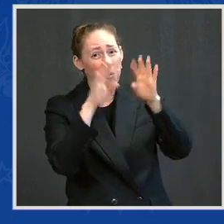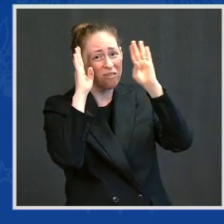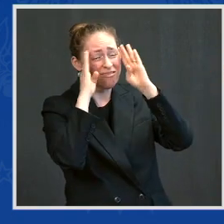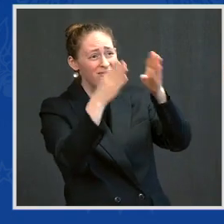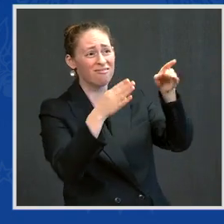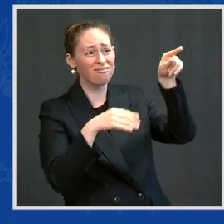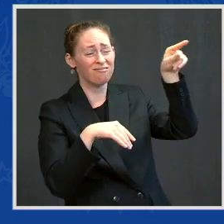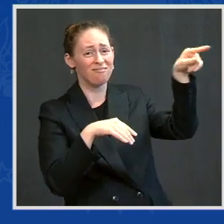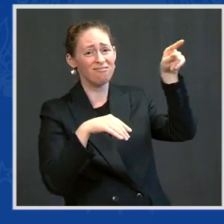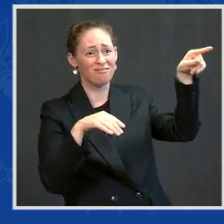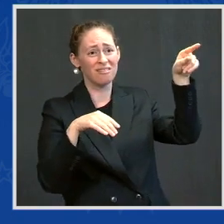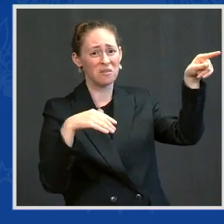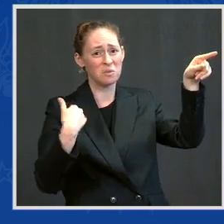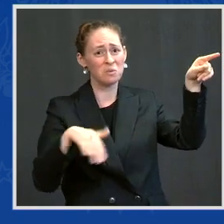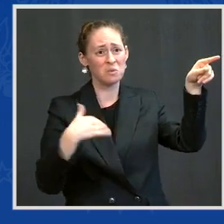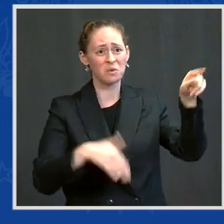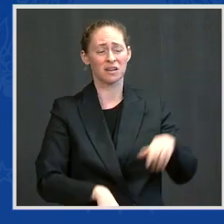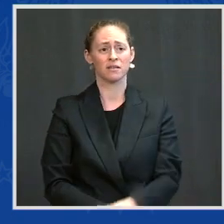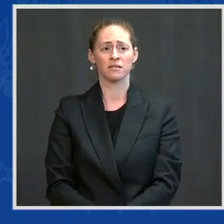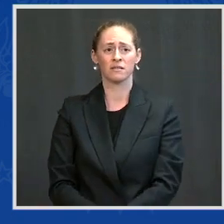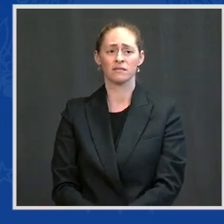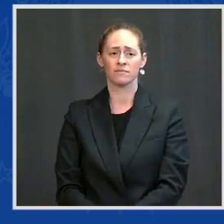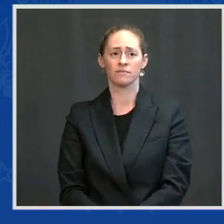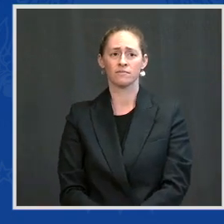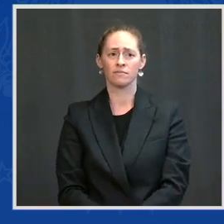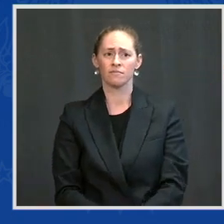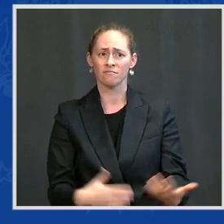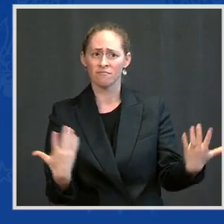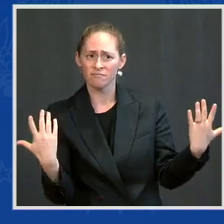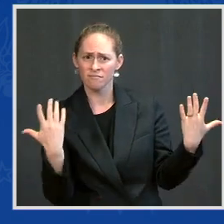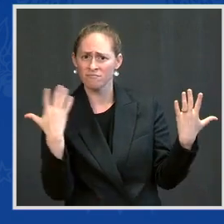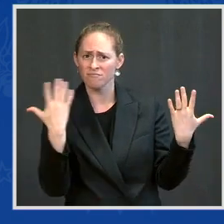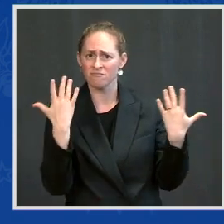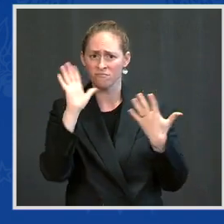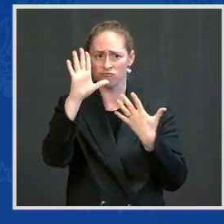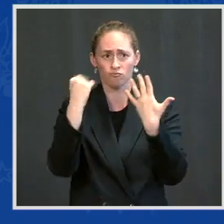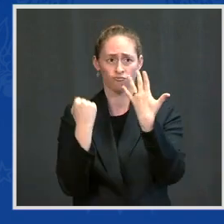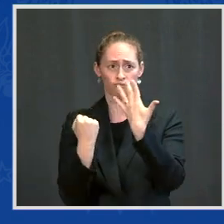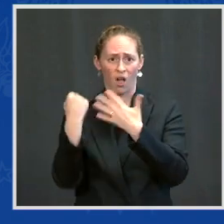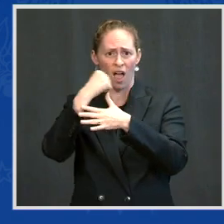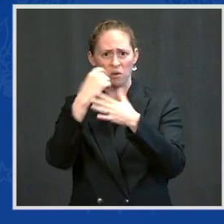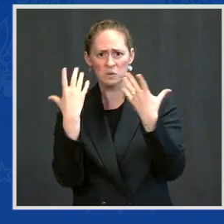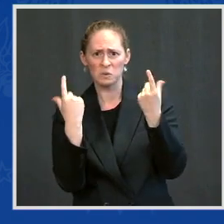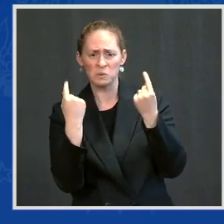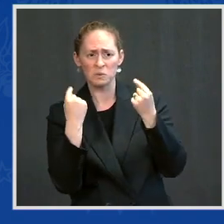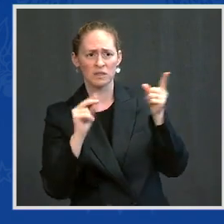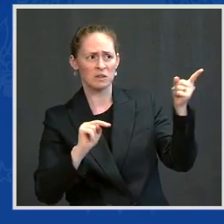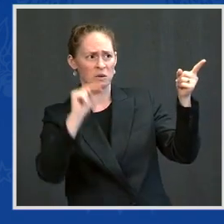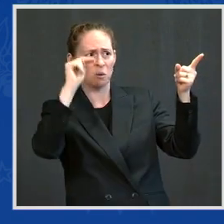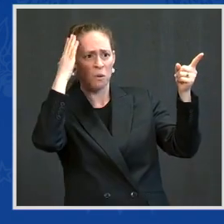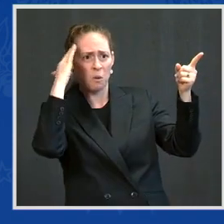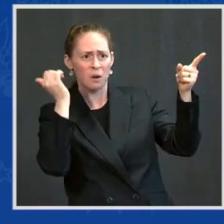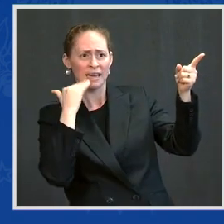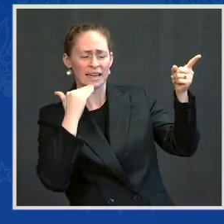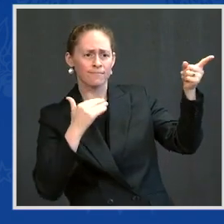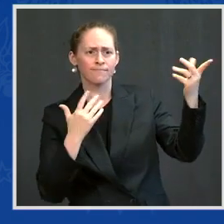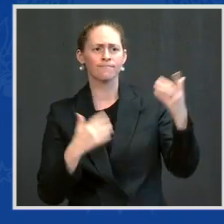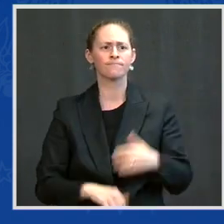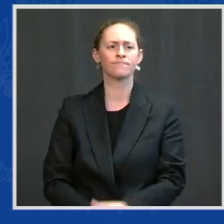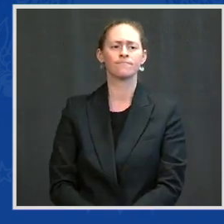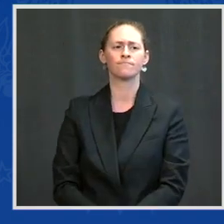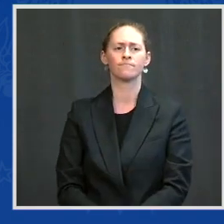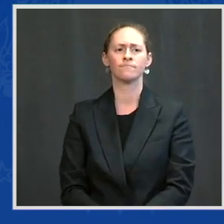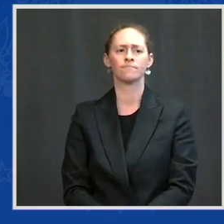to the North Korean nuclear issue on your priority list, Mr. President Biden? And also to President Moon, in terms of